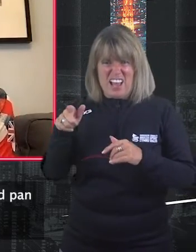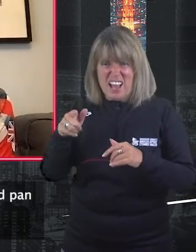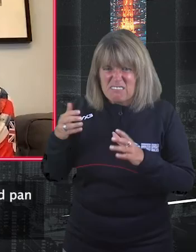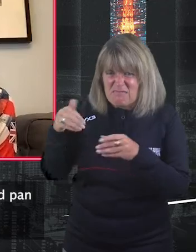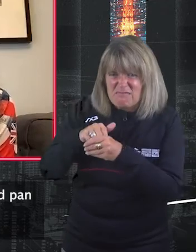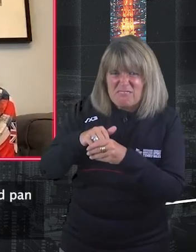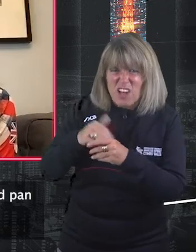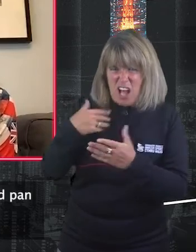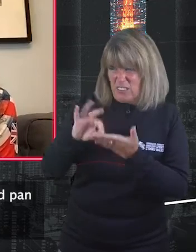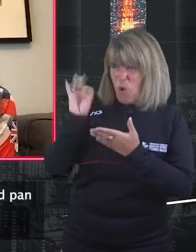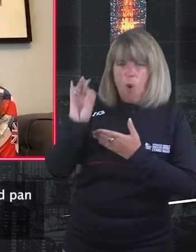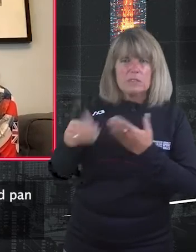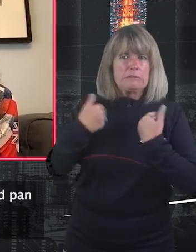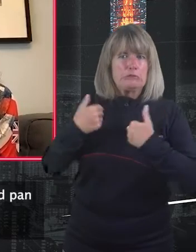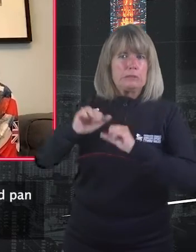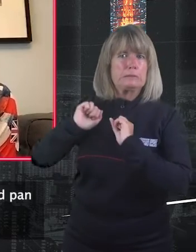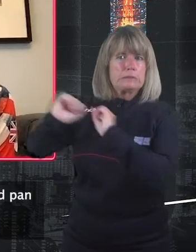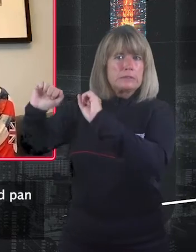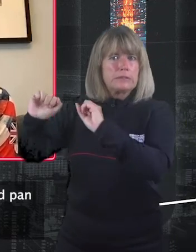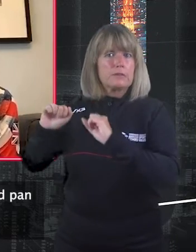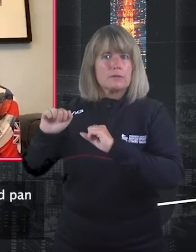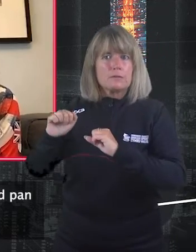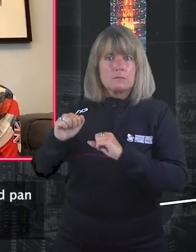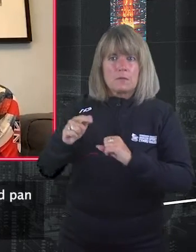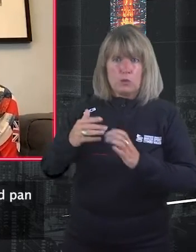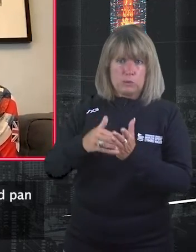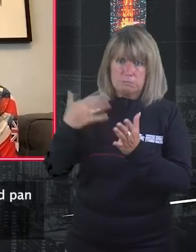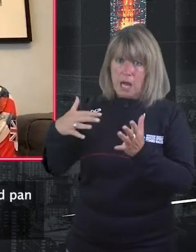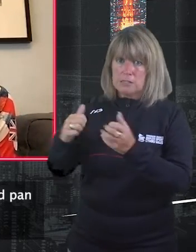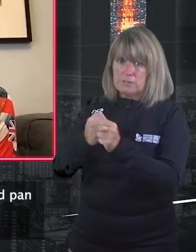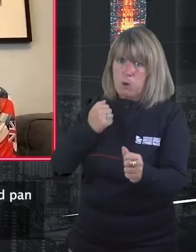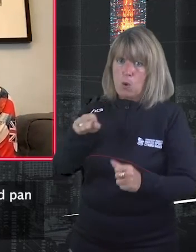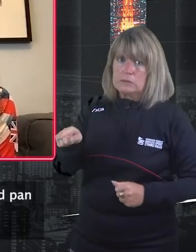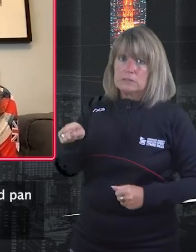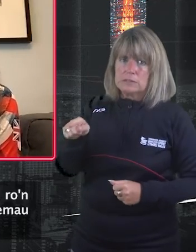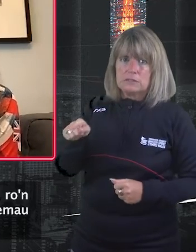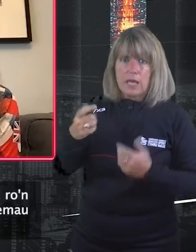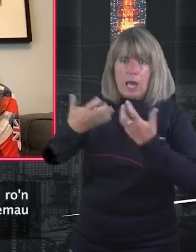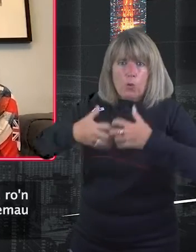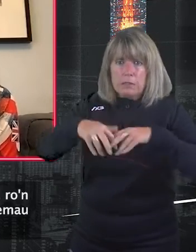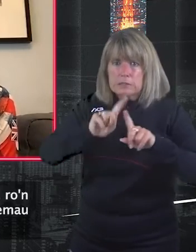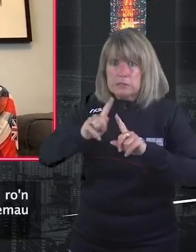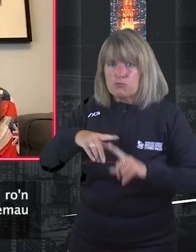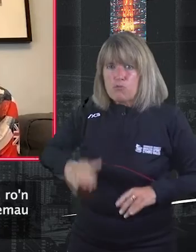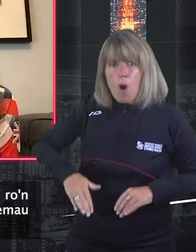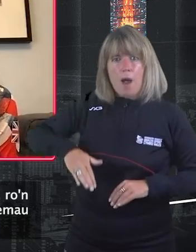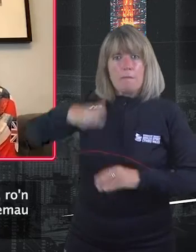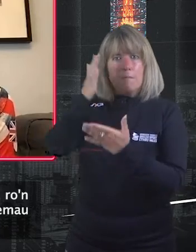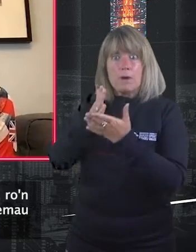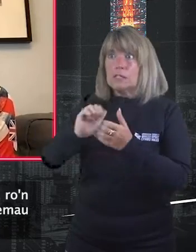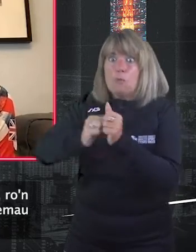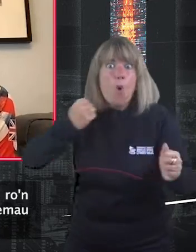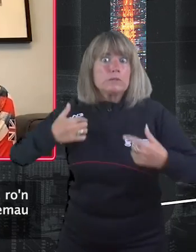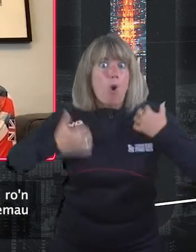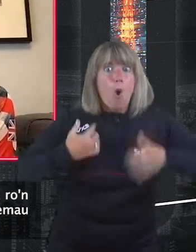I just thought we wouldn't really ever be in the kind of, I guess, in the bracket to be able to afford it. It's quite an expensive sport with all the equipment and things like